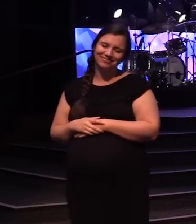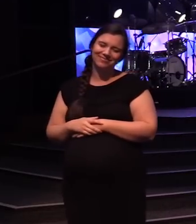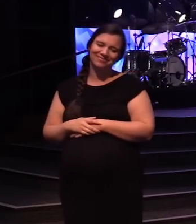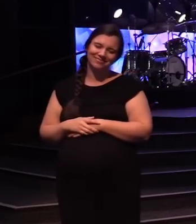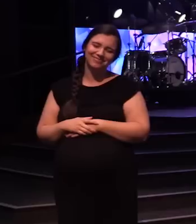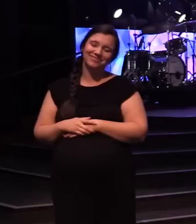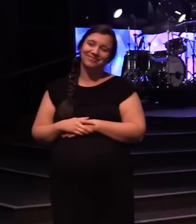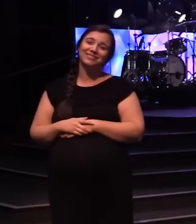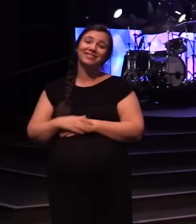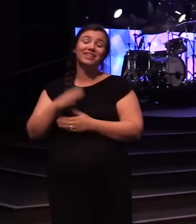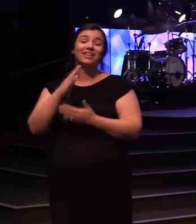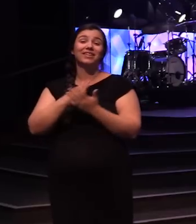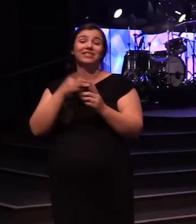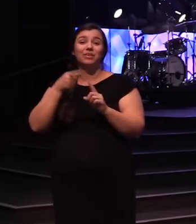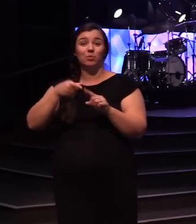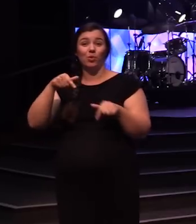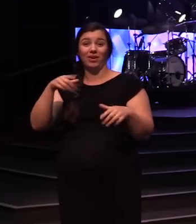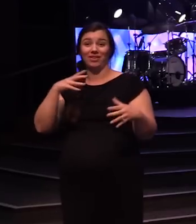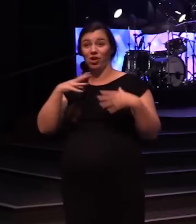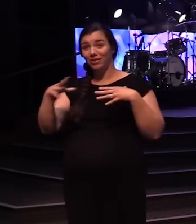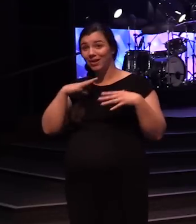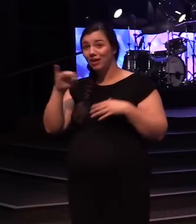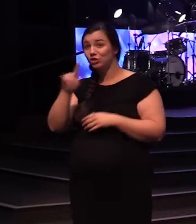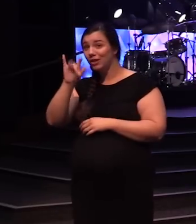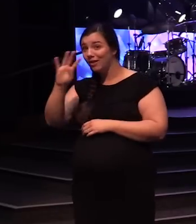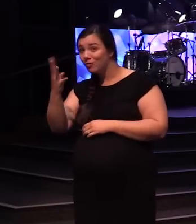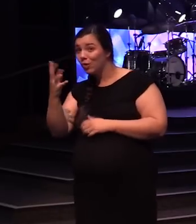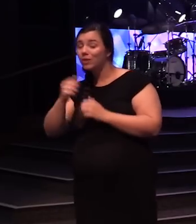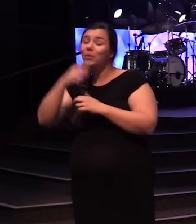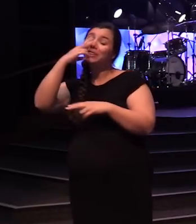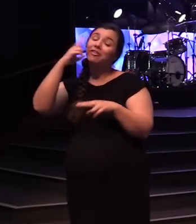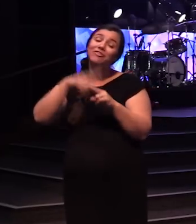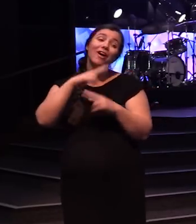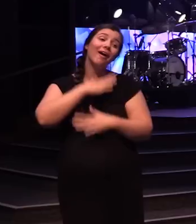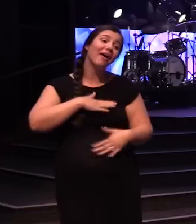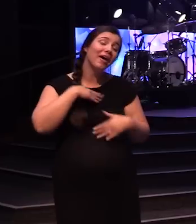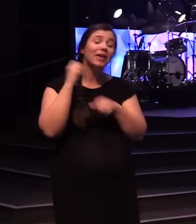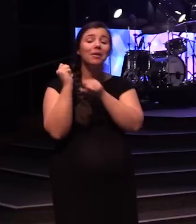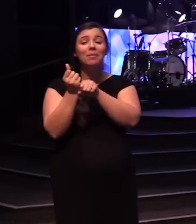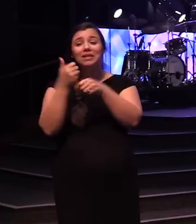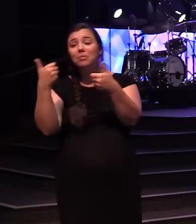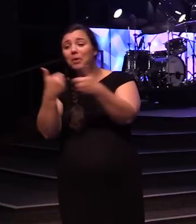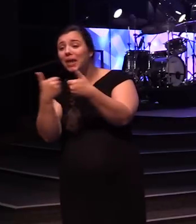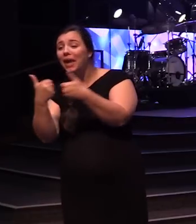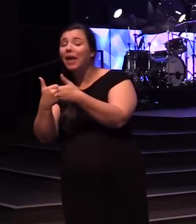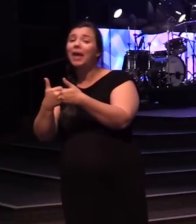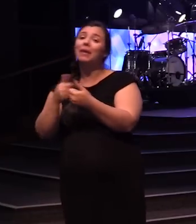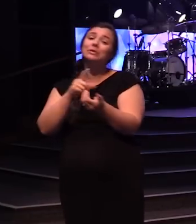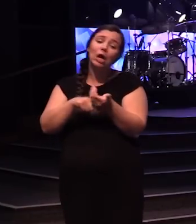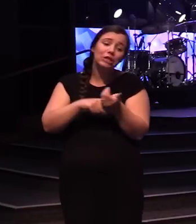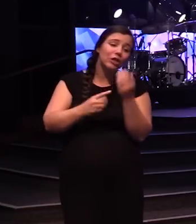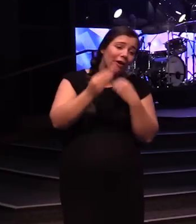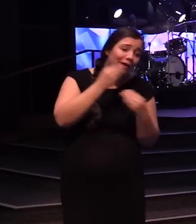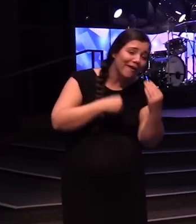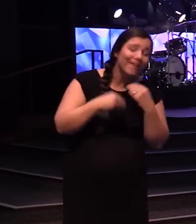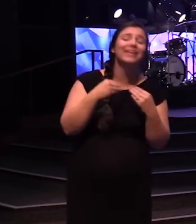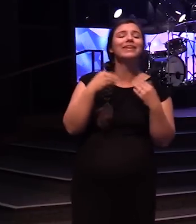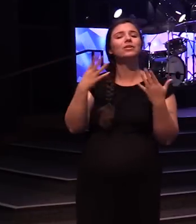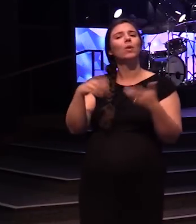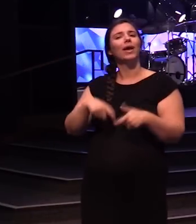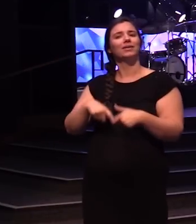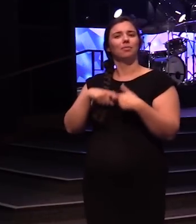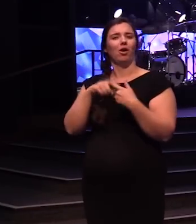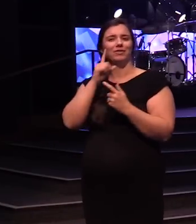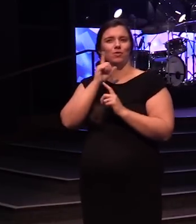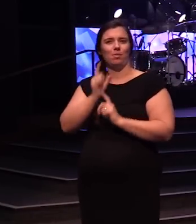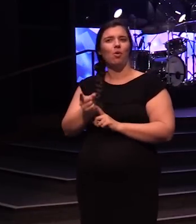At some point in this holiday, amidst all the fun and the baseball games and hot dogs, will you pause a moment